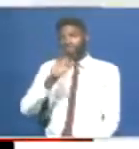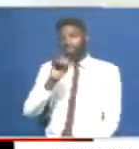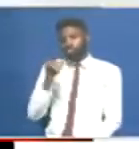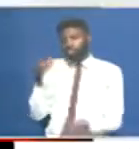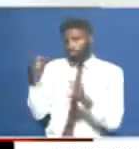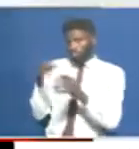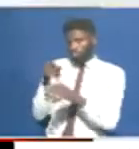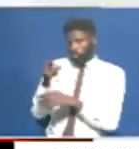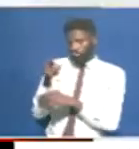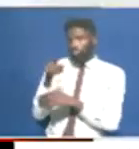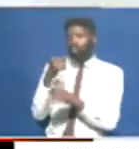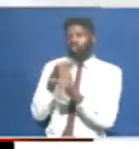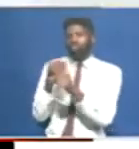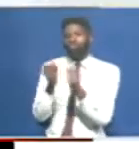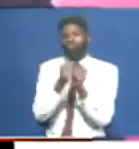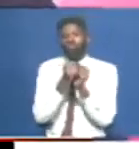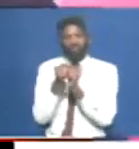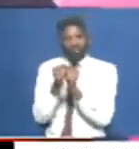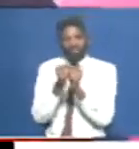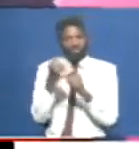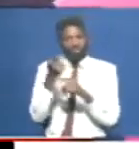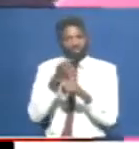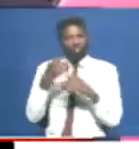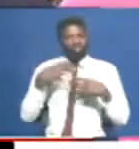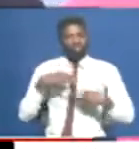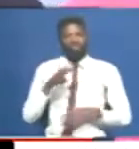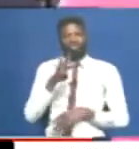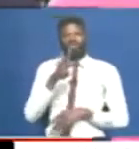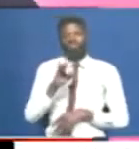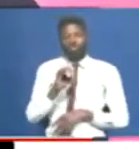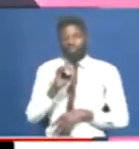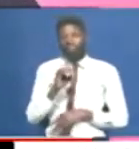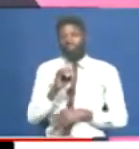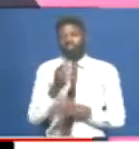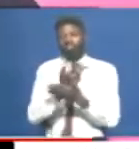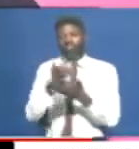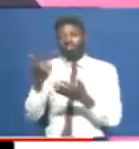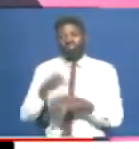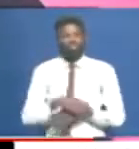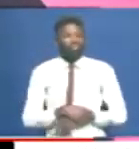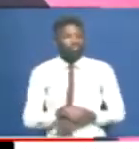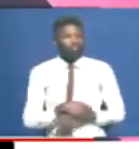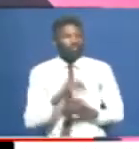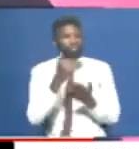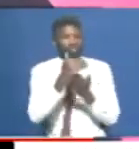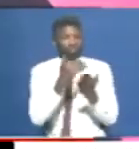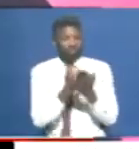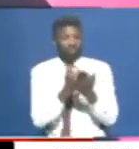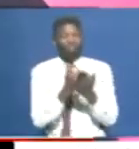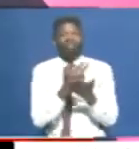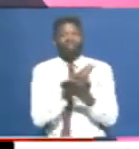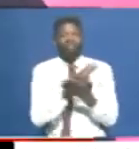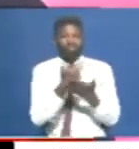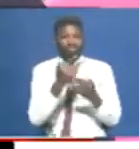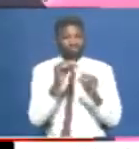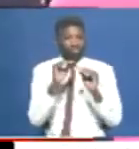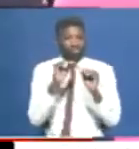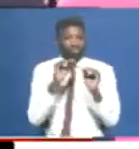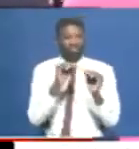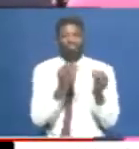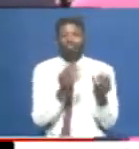for a cohort of 40 practitioners. The program will take 3 weeks to have the soft skills to enable them be able